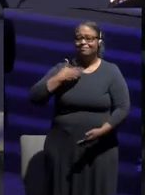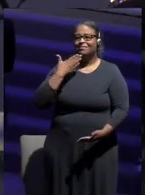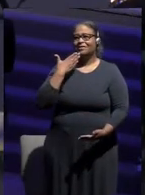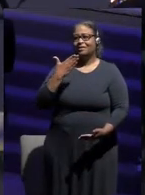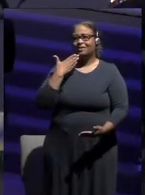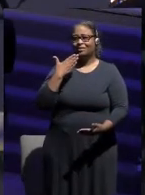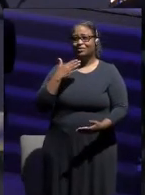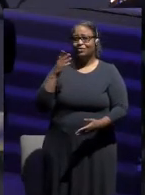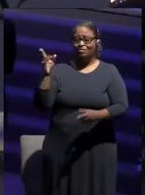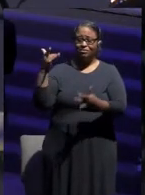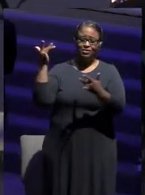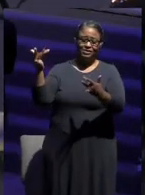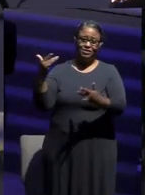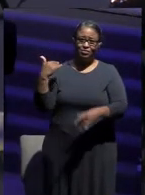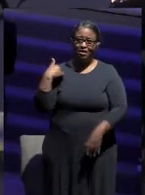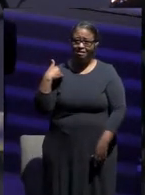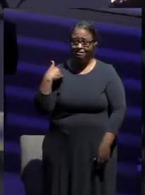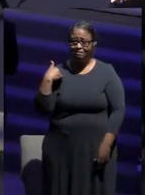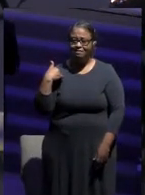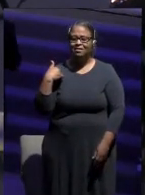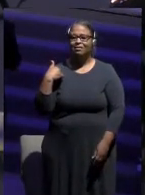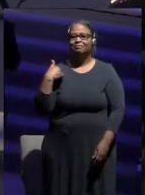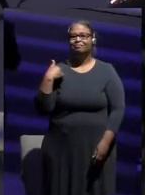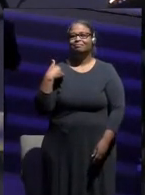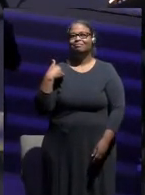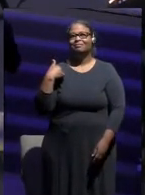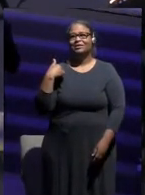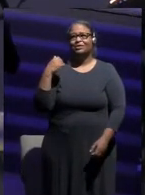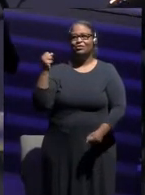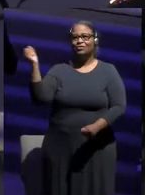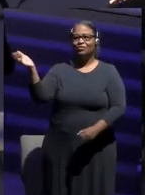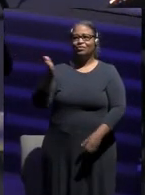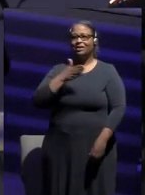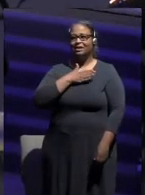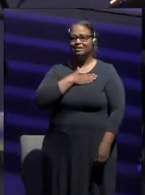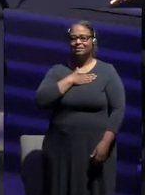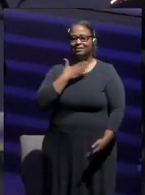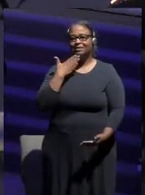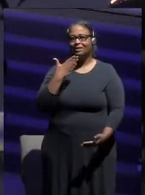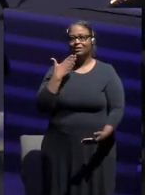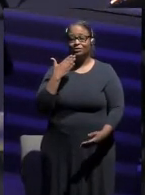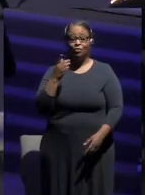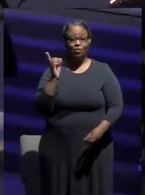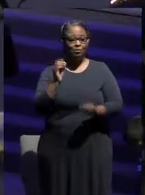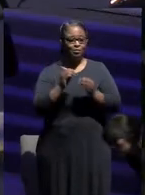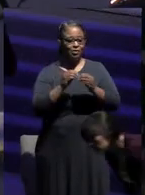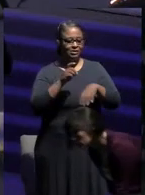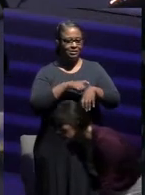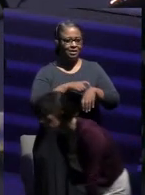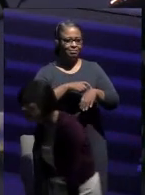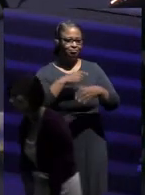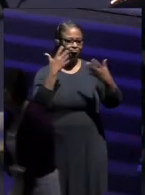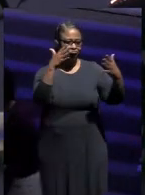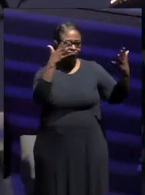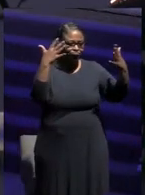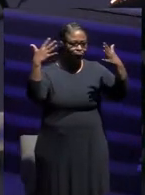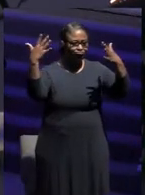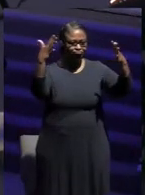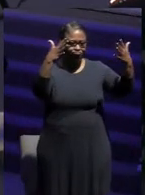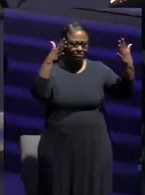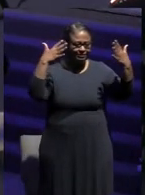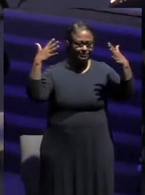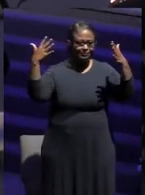mercy, and His grace. I wonder if just one time we could give the Lord a hand praise of thanksgiving.